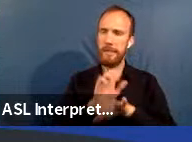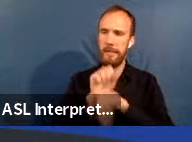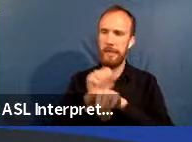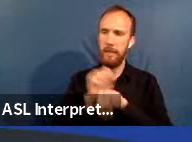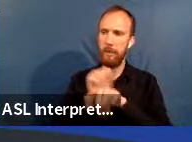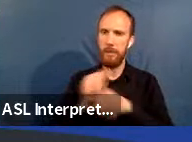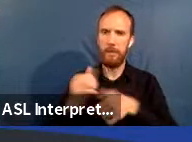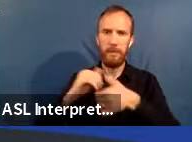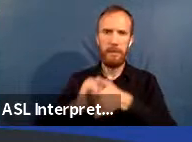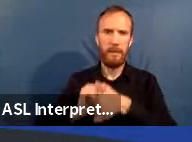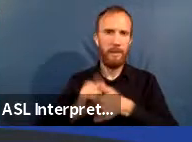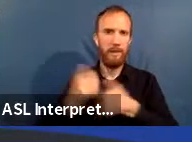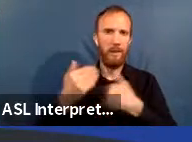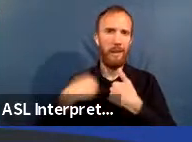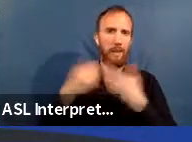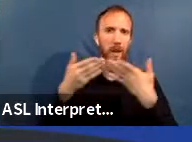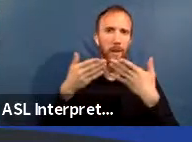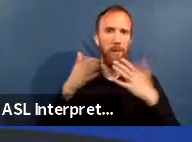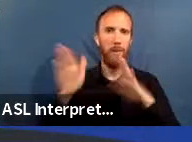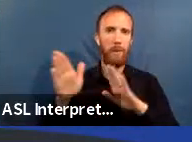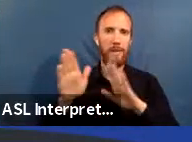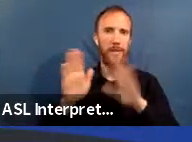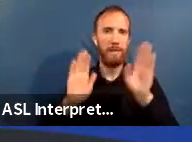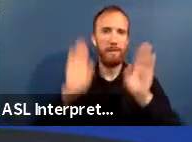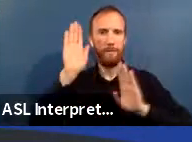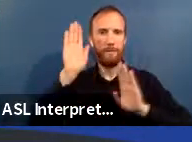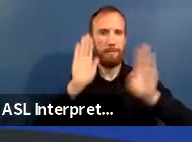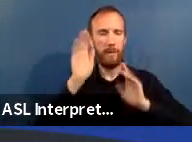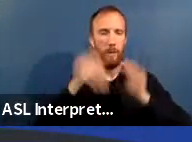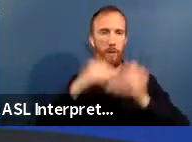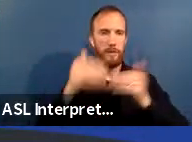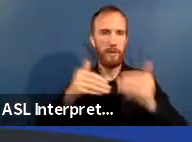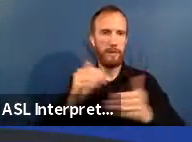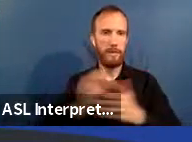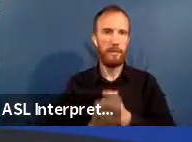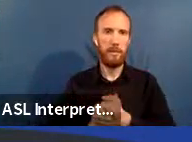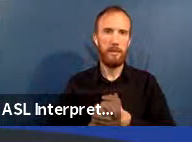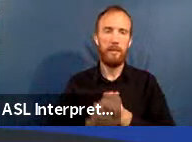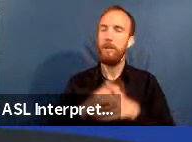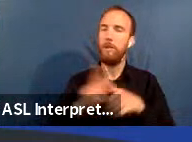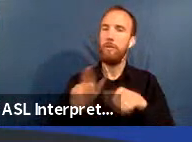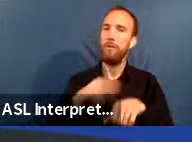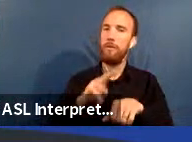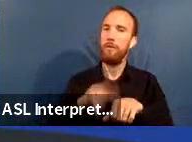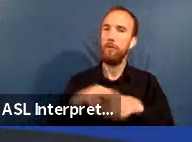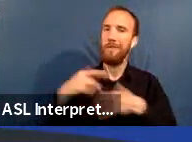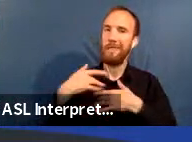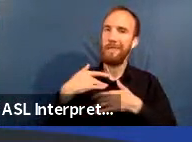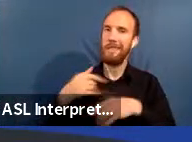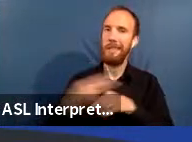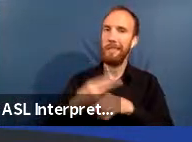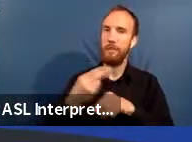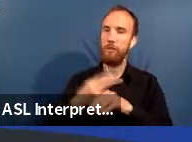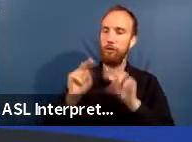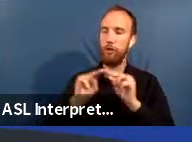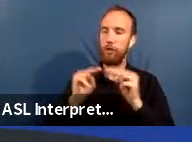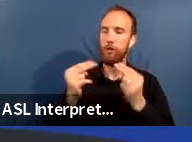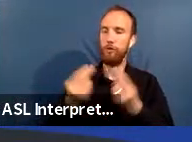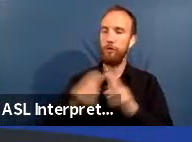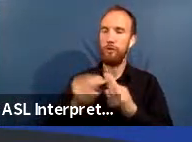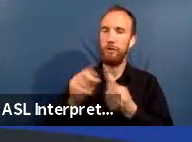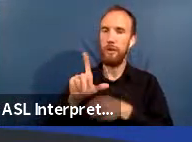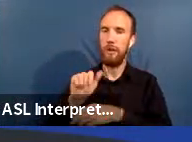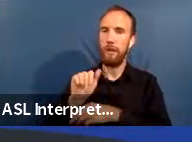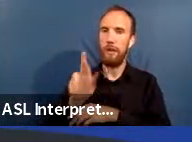process. Capital construction primarily uses union labor. And so local contractors